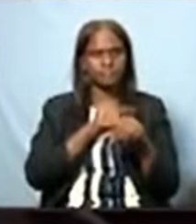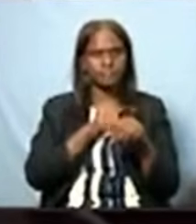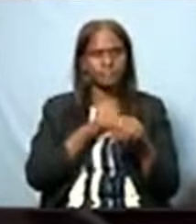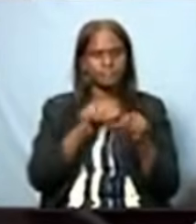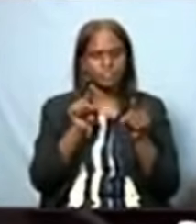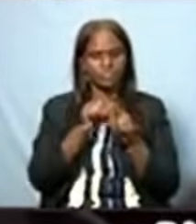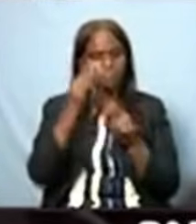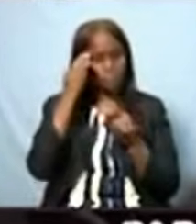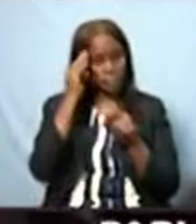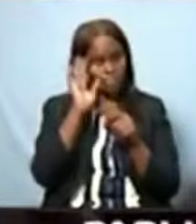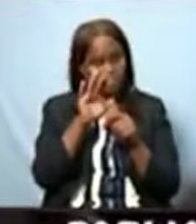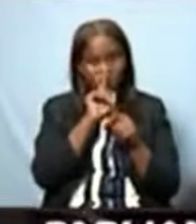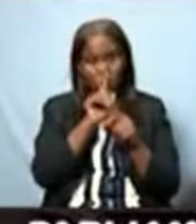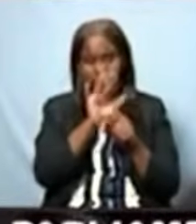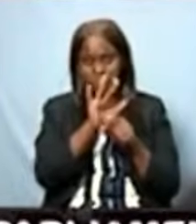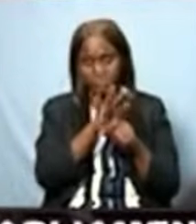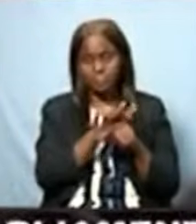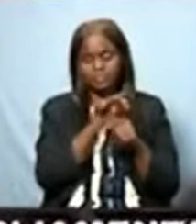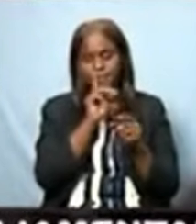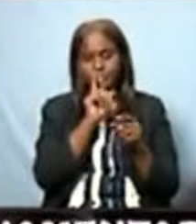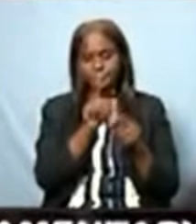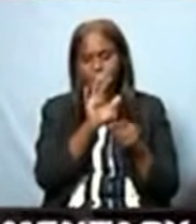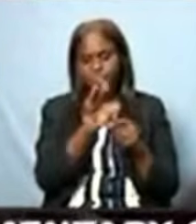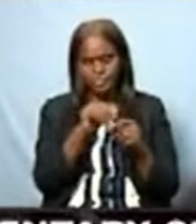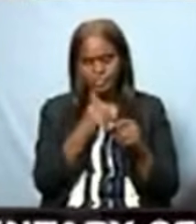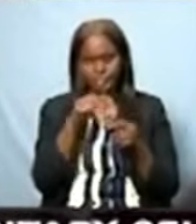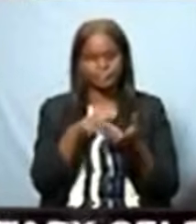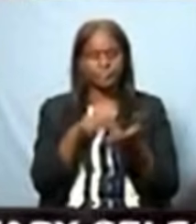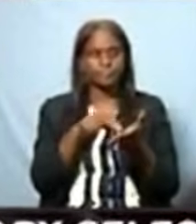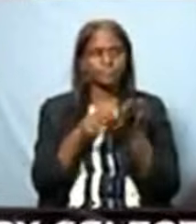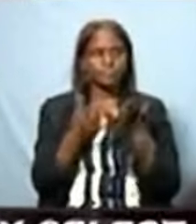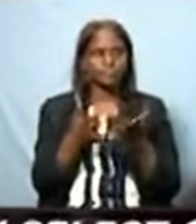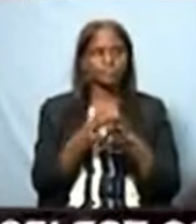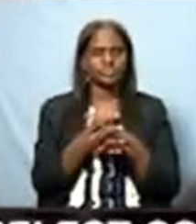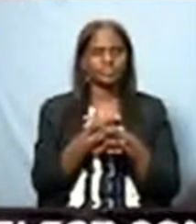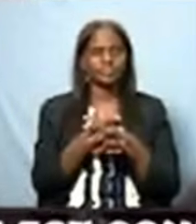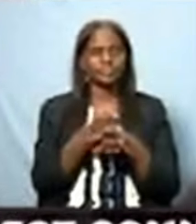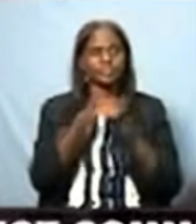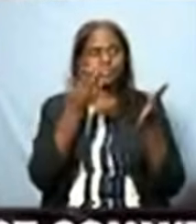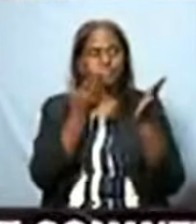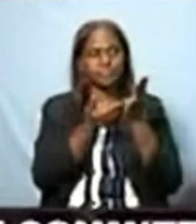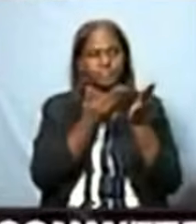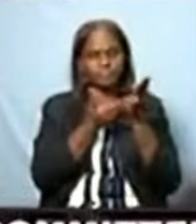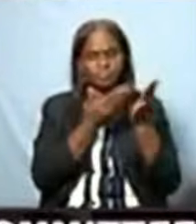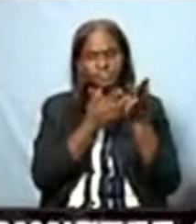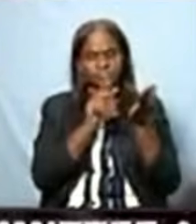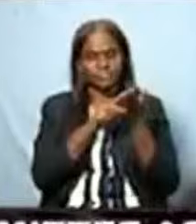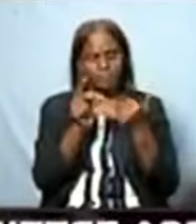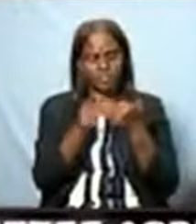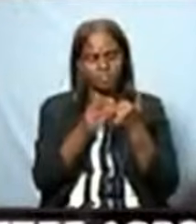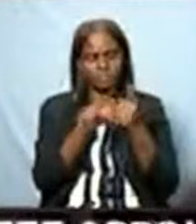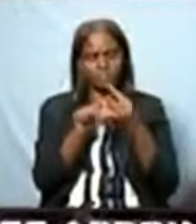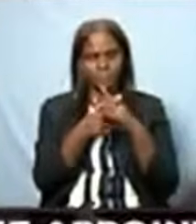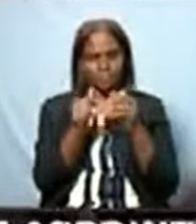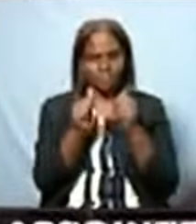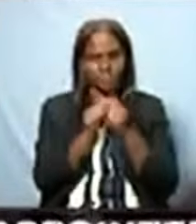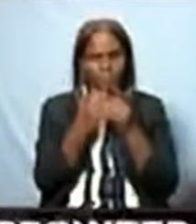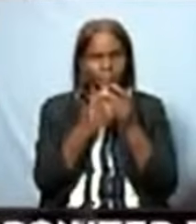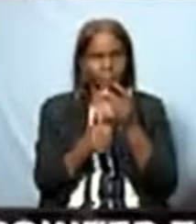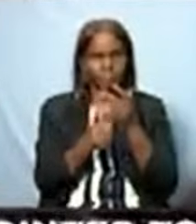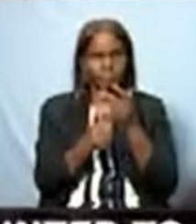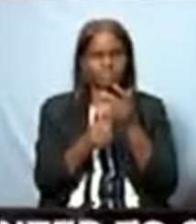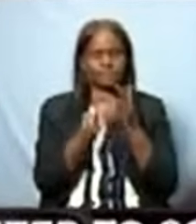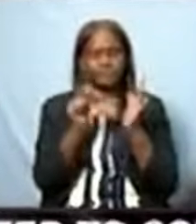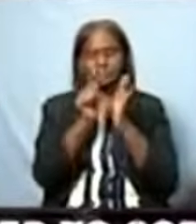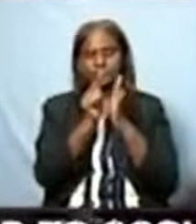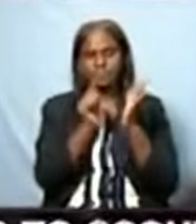Also bearing in mind that as we stand, this exercise started with a